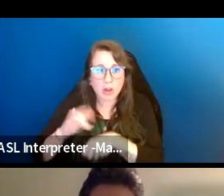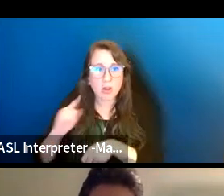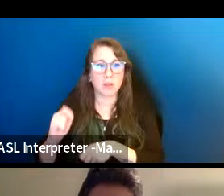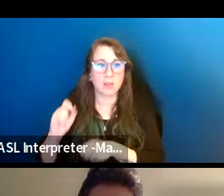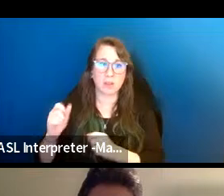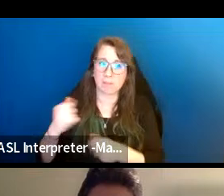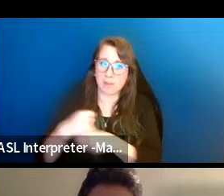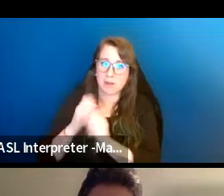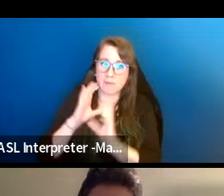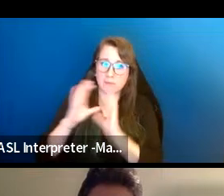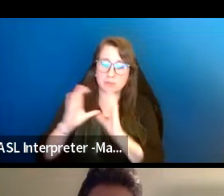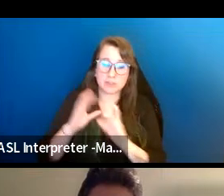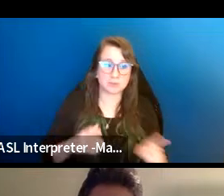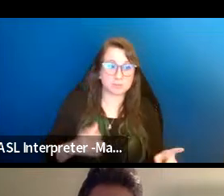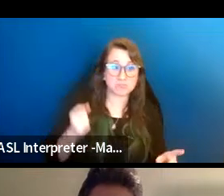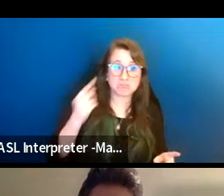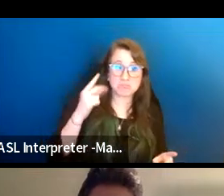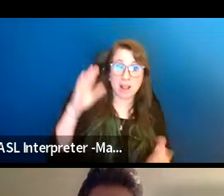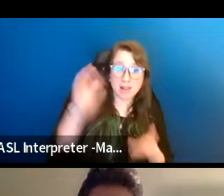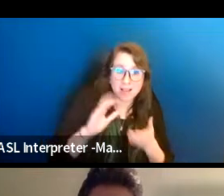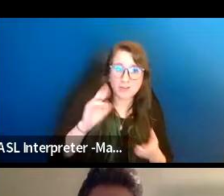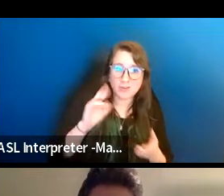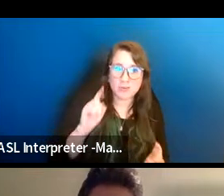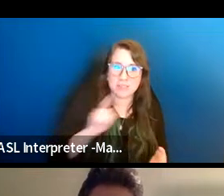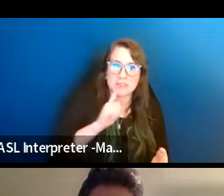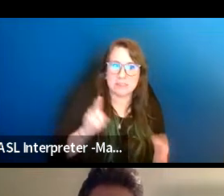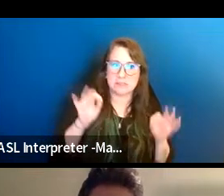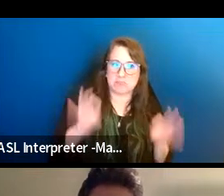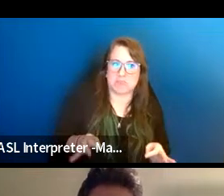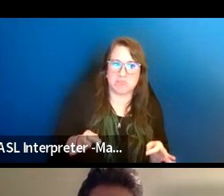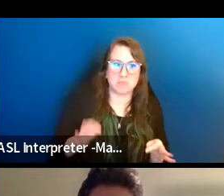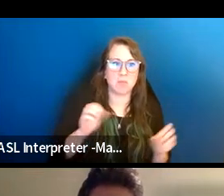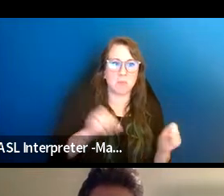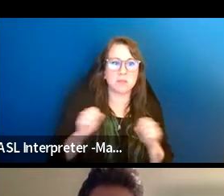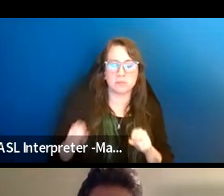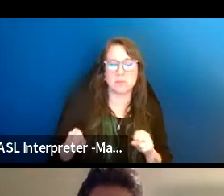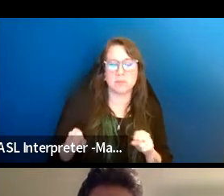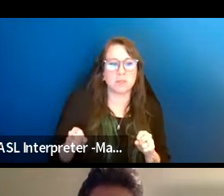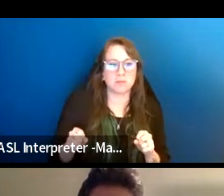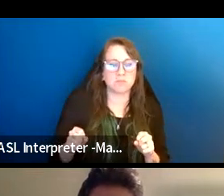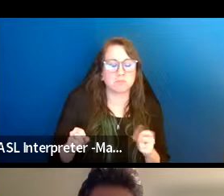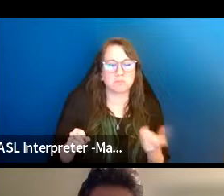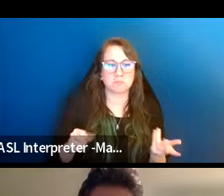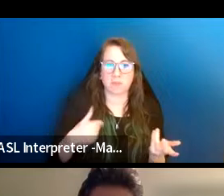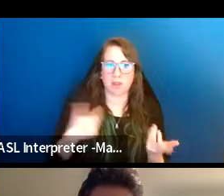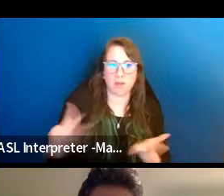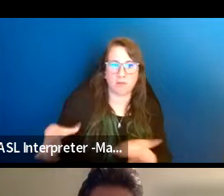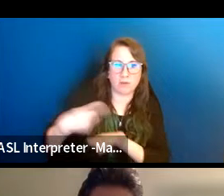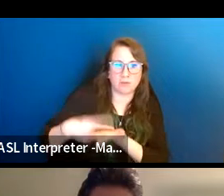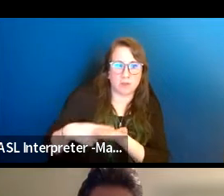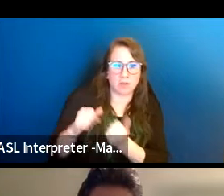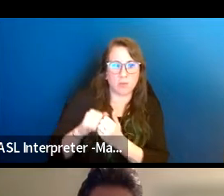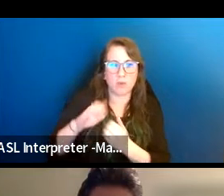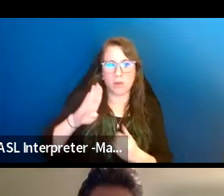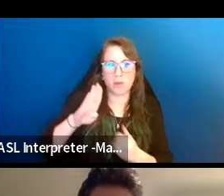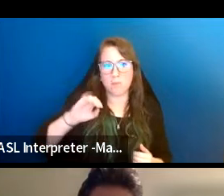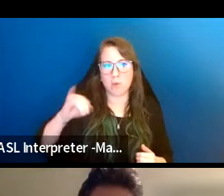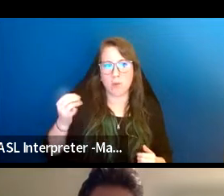could, we have less units is a possibility for sure. Mhm. So, because